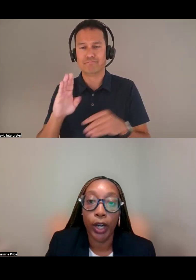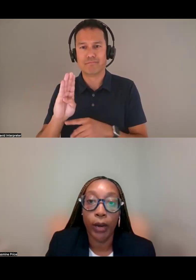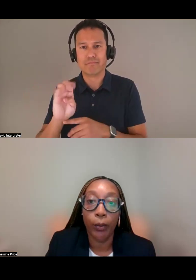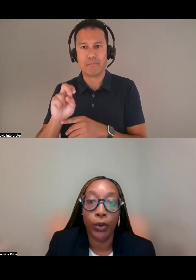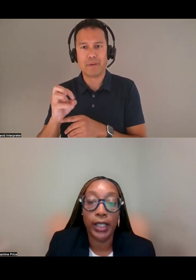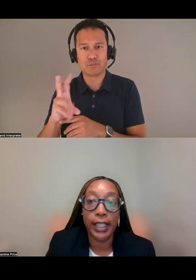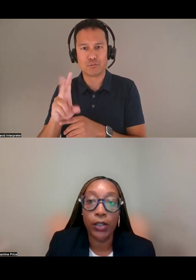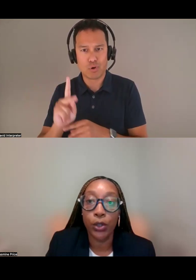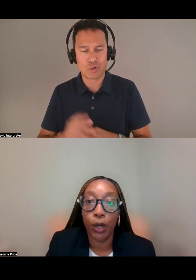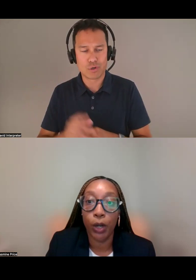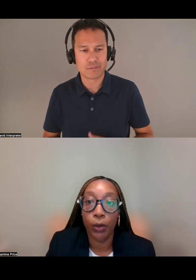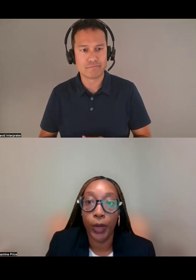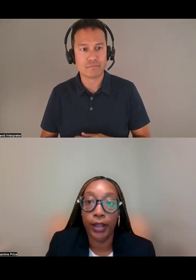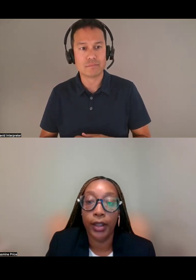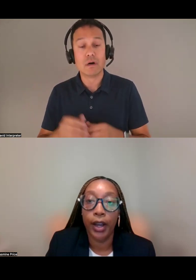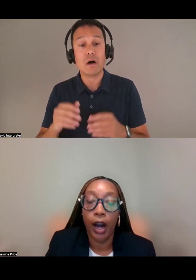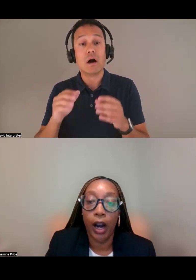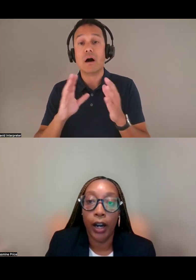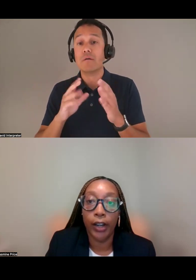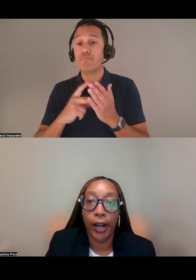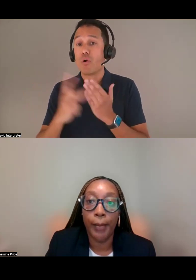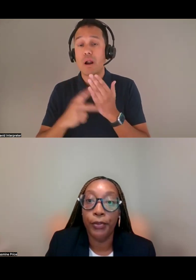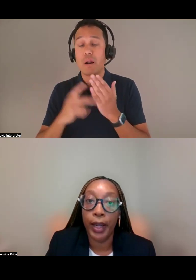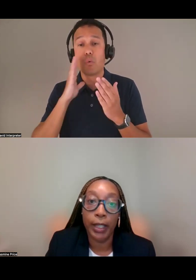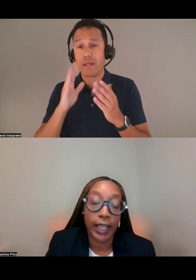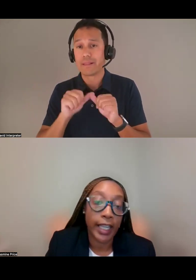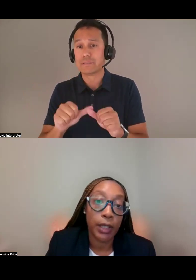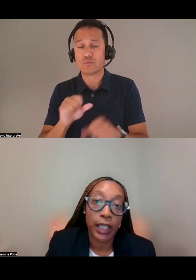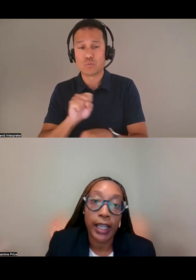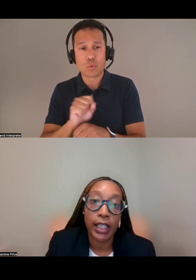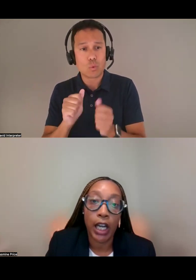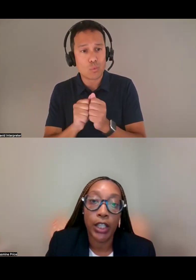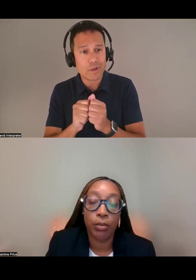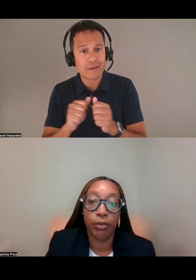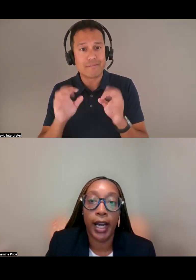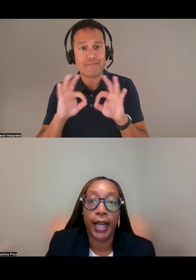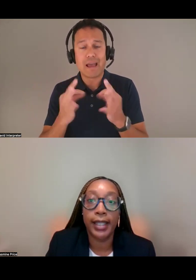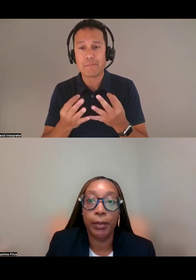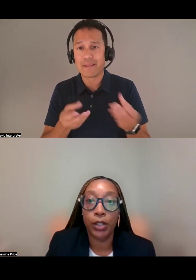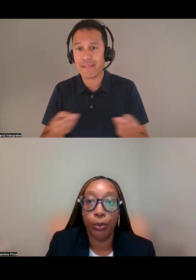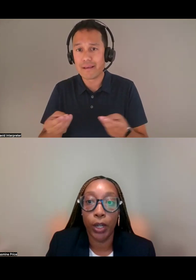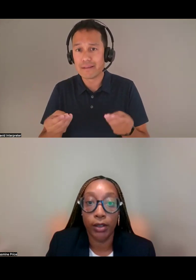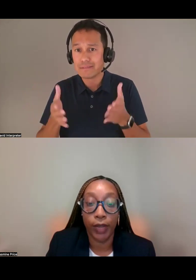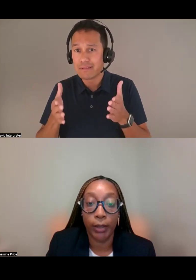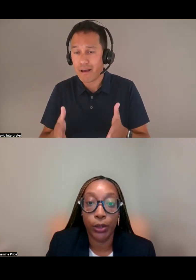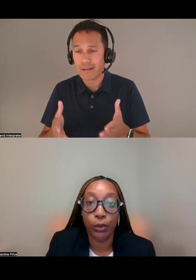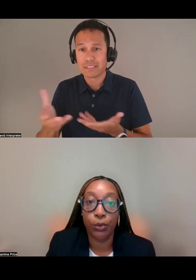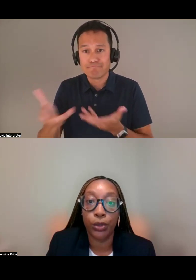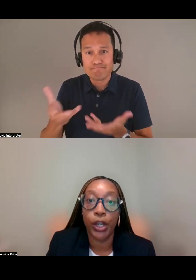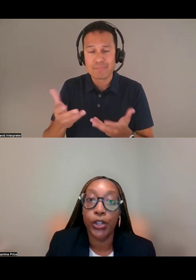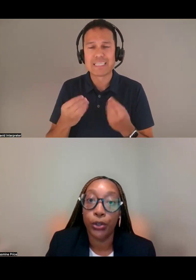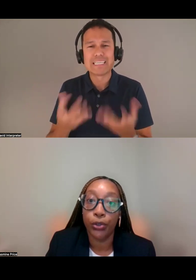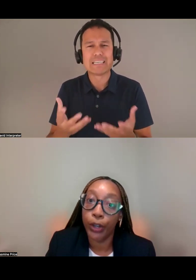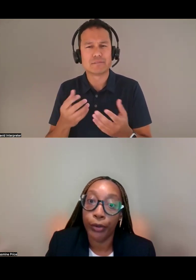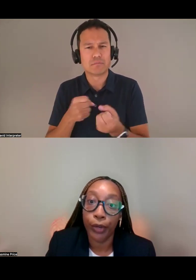The program will continue to work with our family engagement liaisons to provide seamless support to families